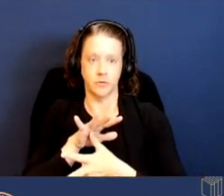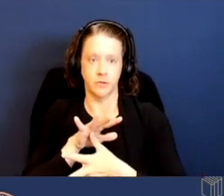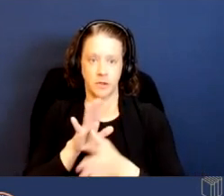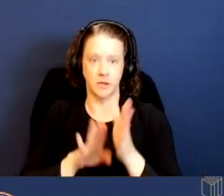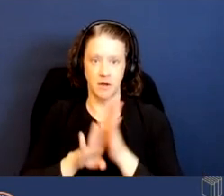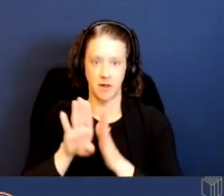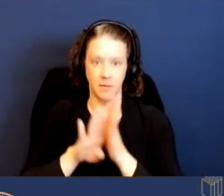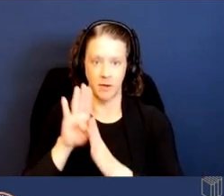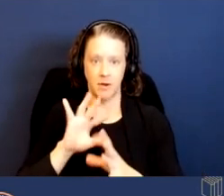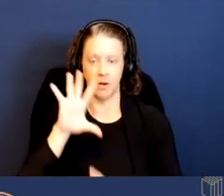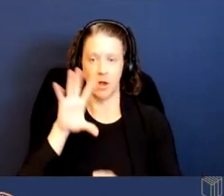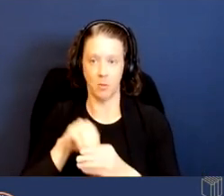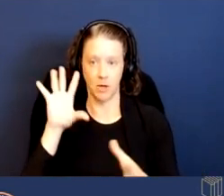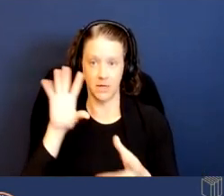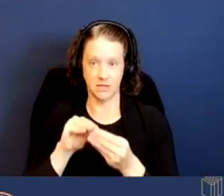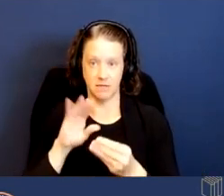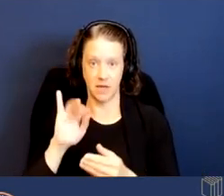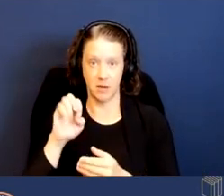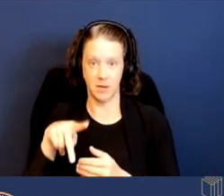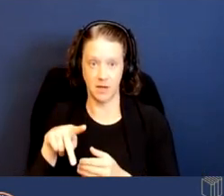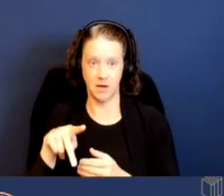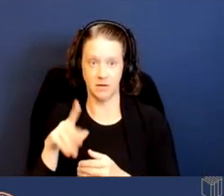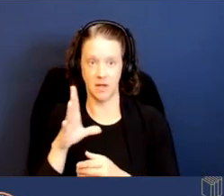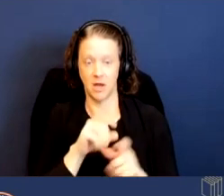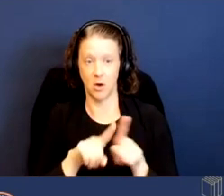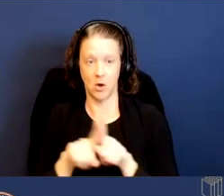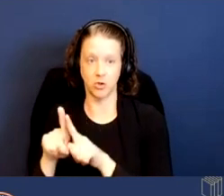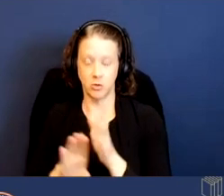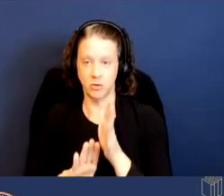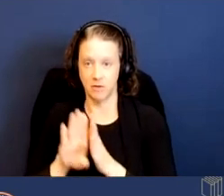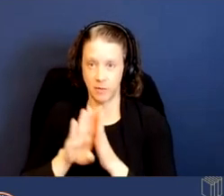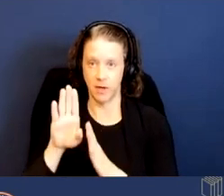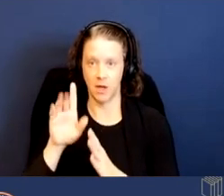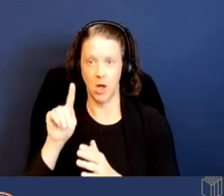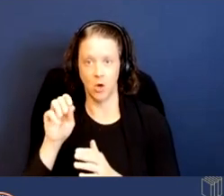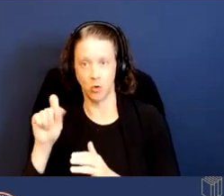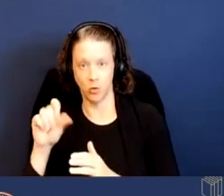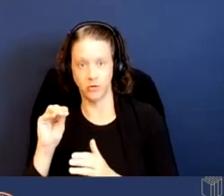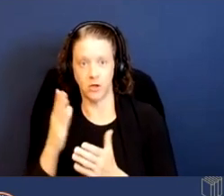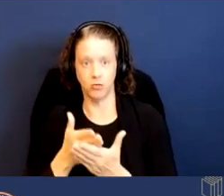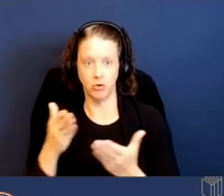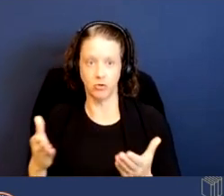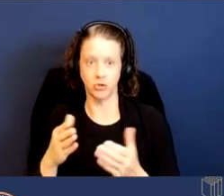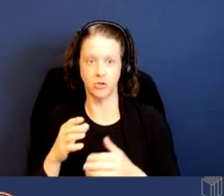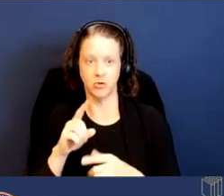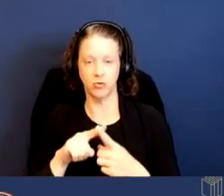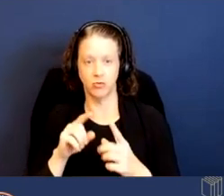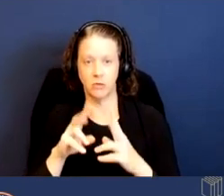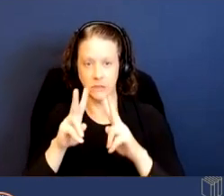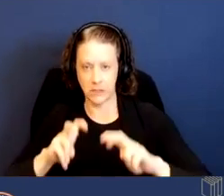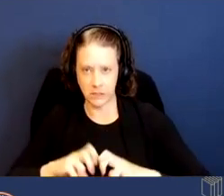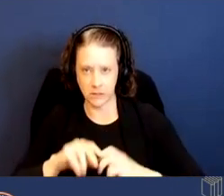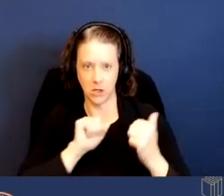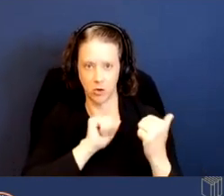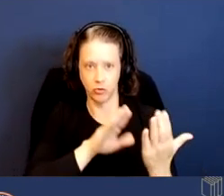developing comprehensive IEPs and developing the tools and any resources to assess the